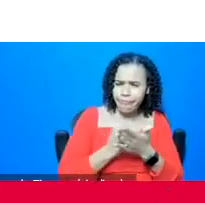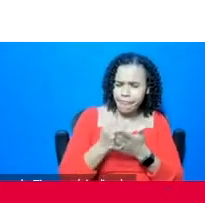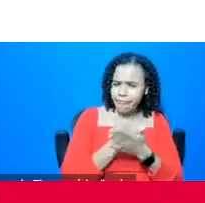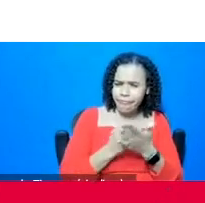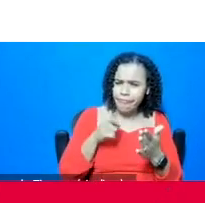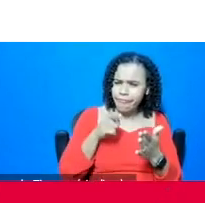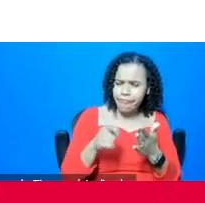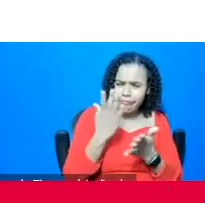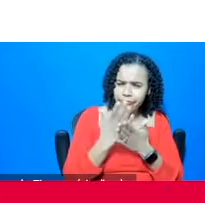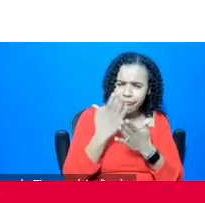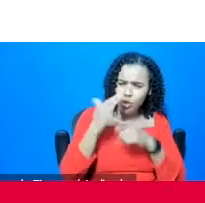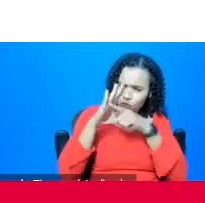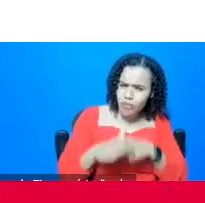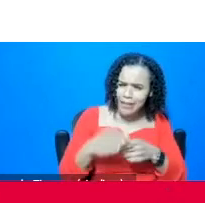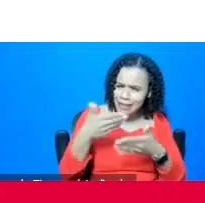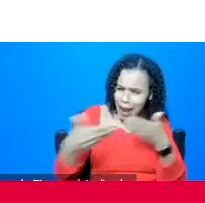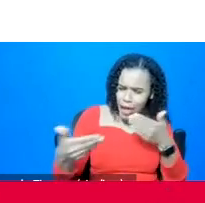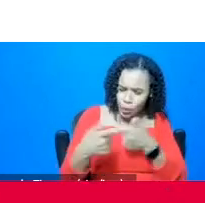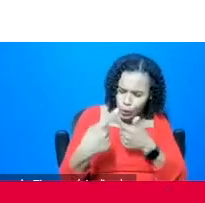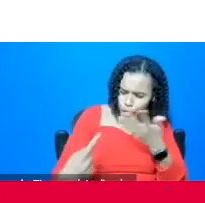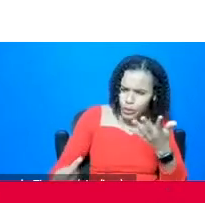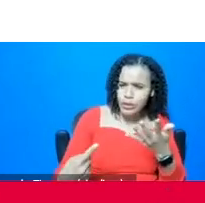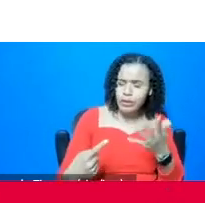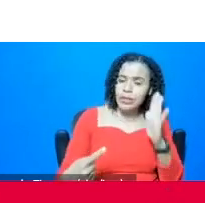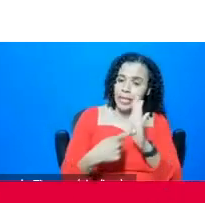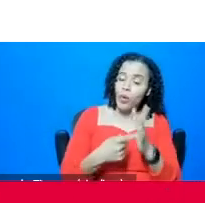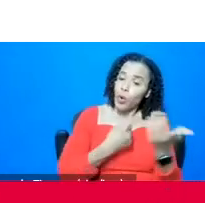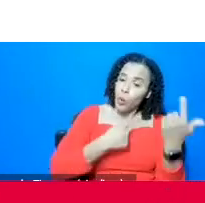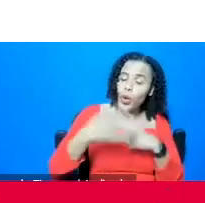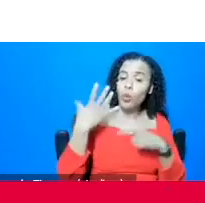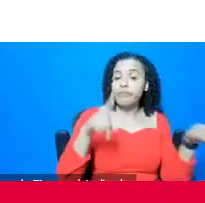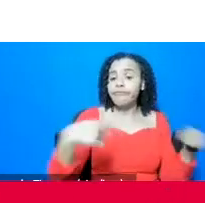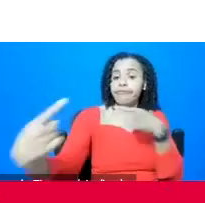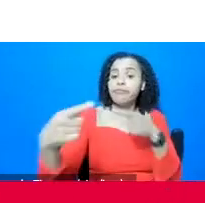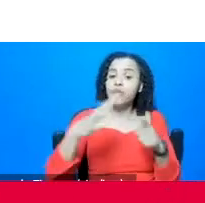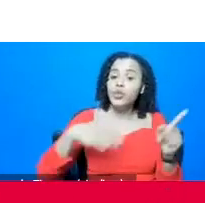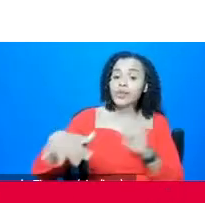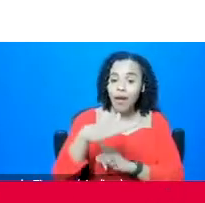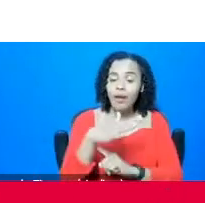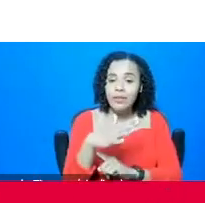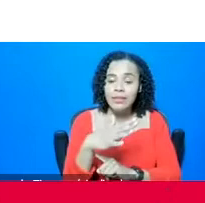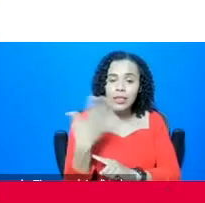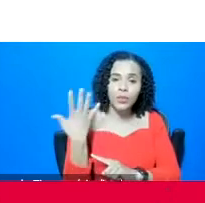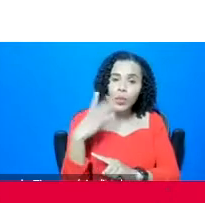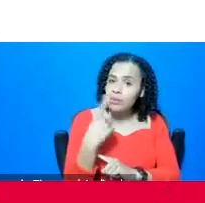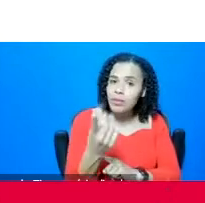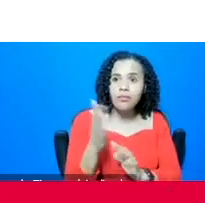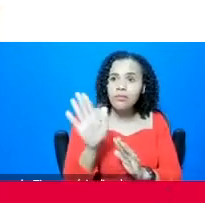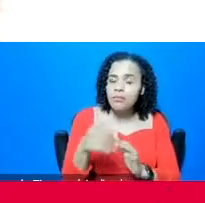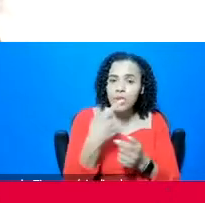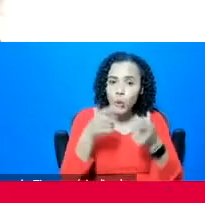hold conversations which aim to hold a mirror back at society to kind of say, like, look, universities are